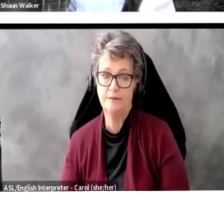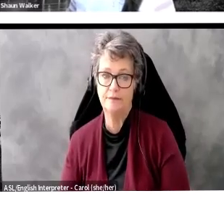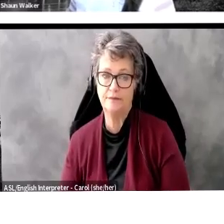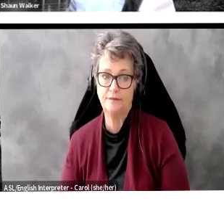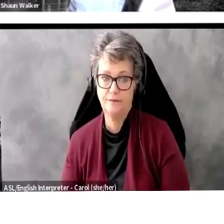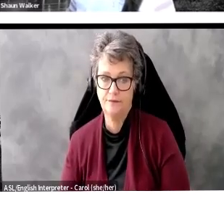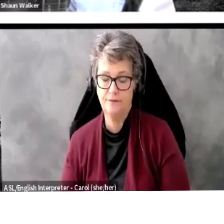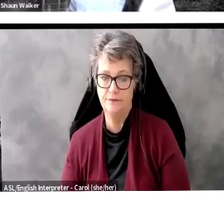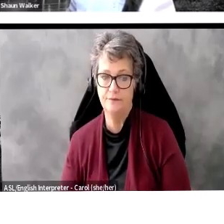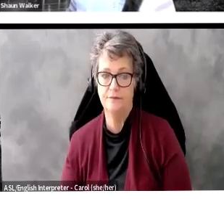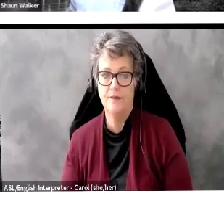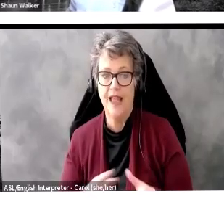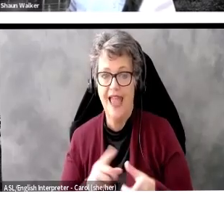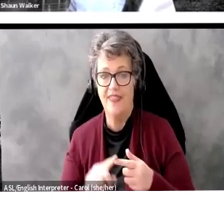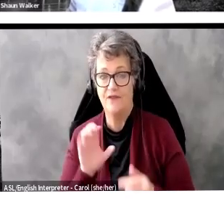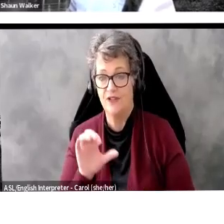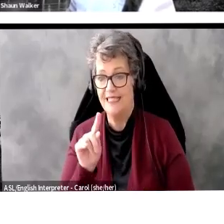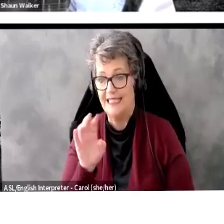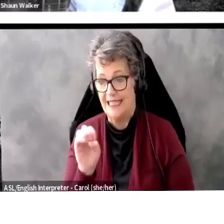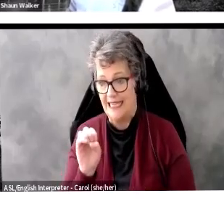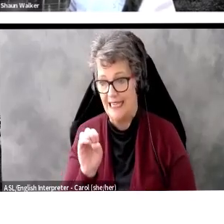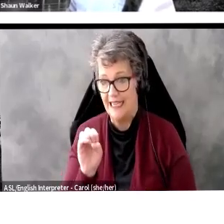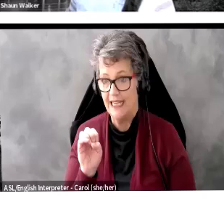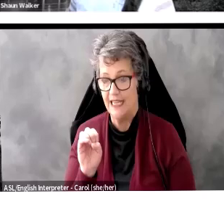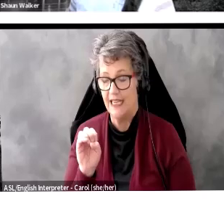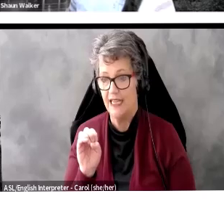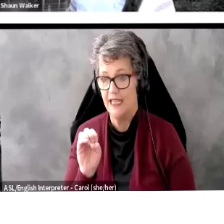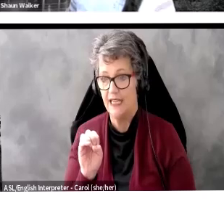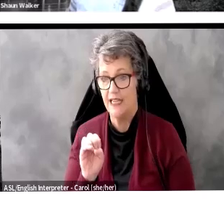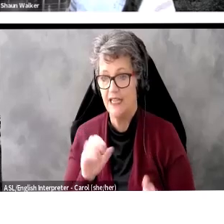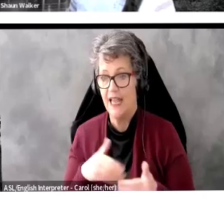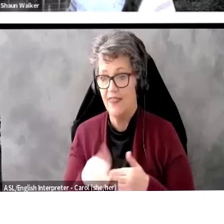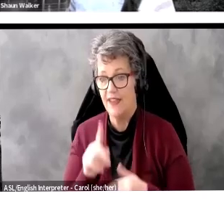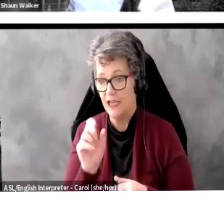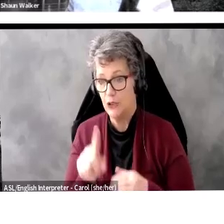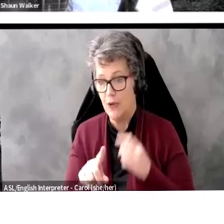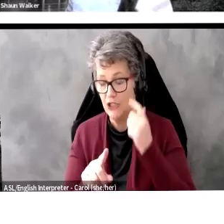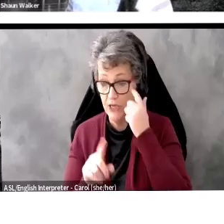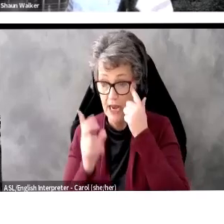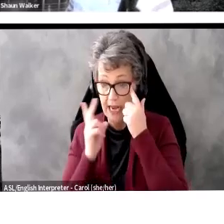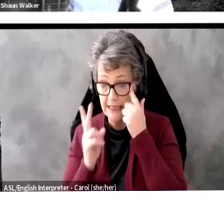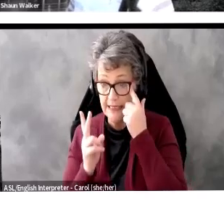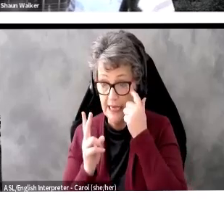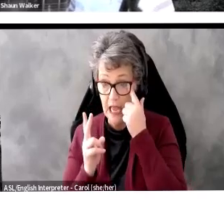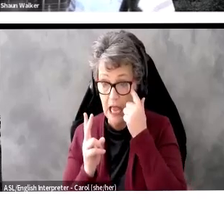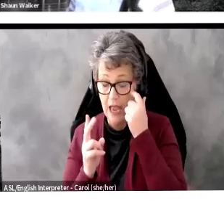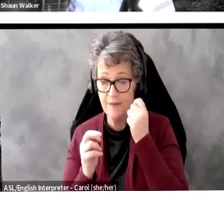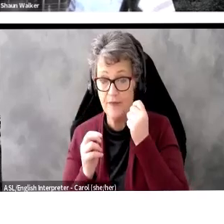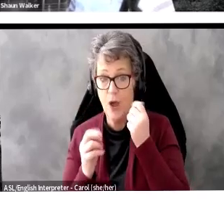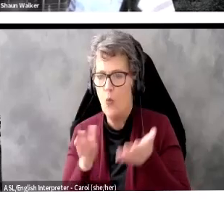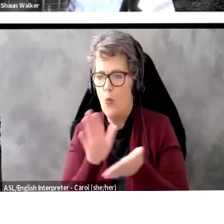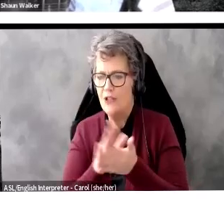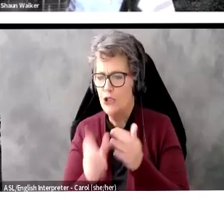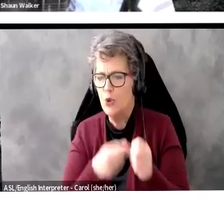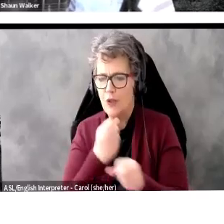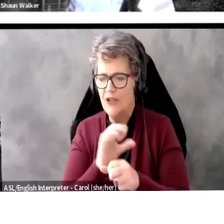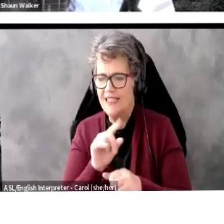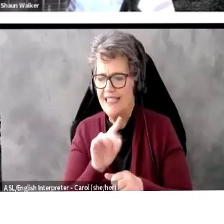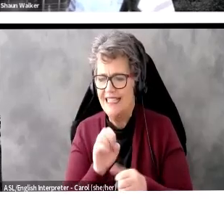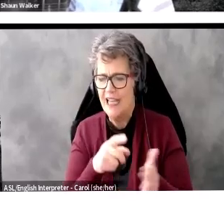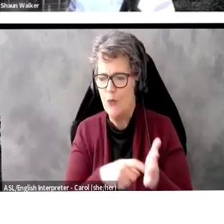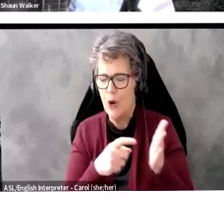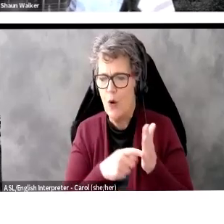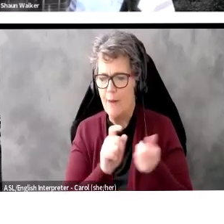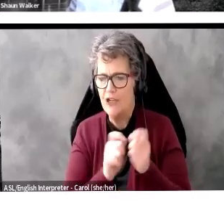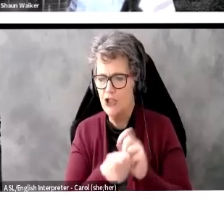And then for CTE, the next question I see is, what school year will the CTE